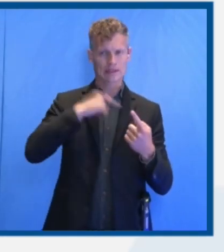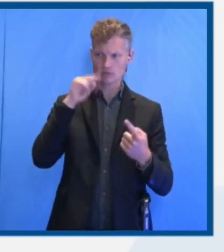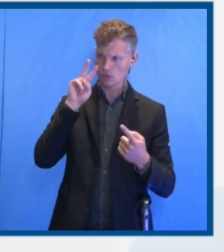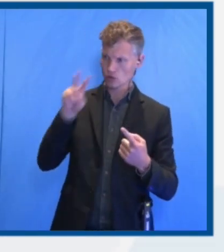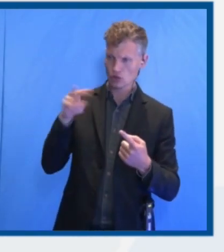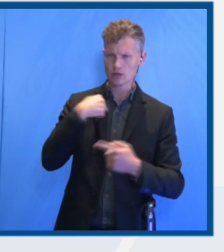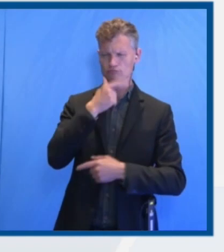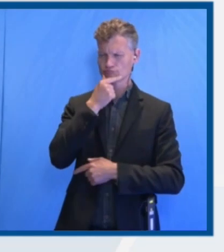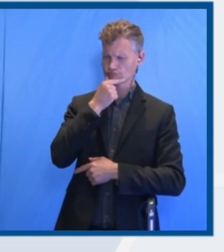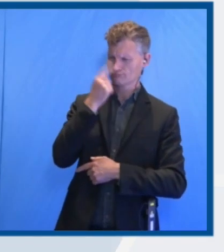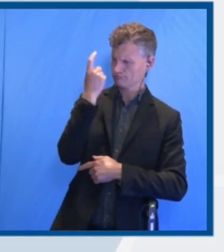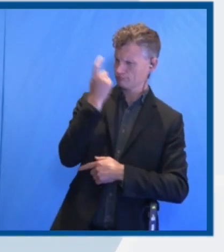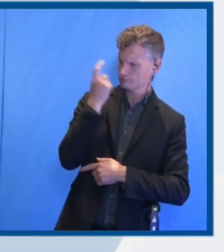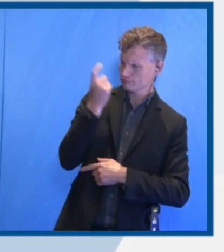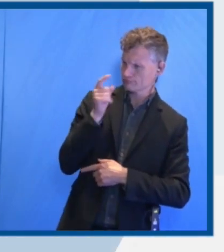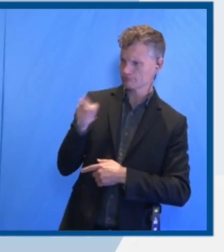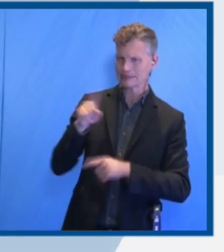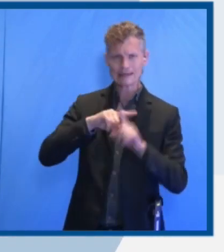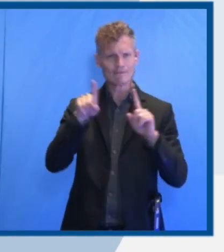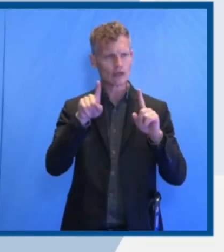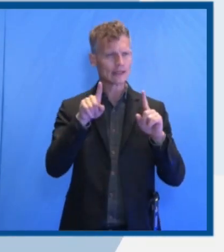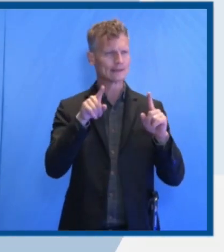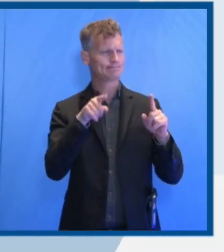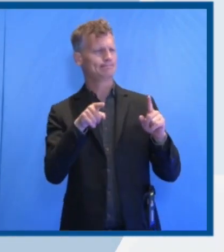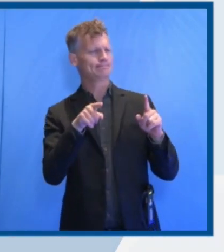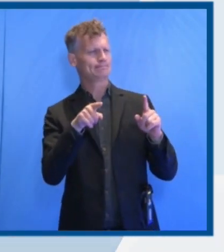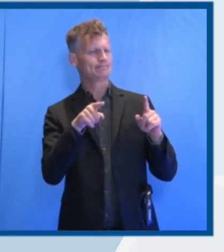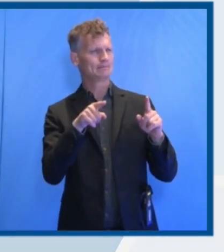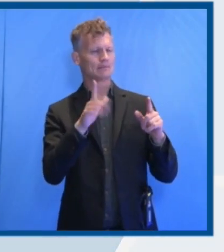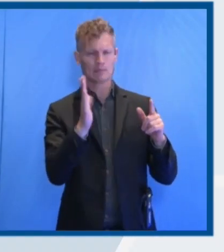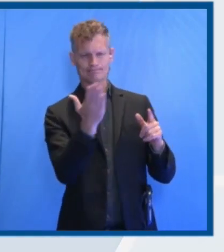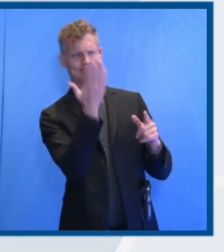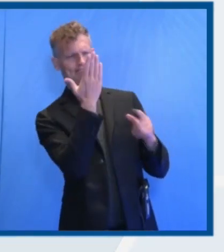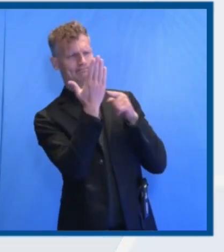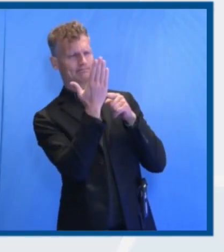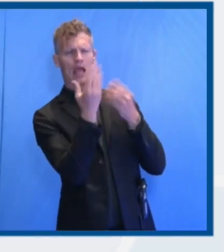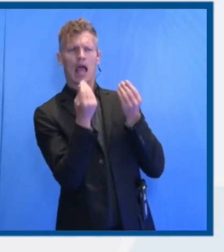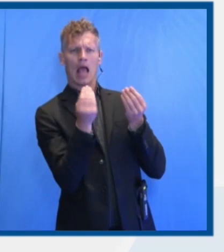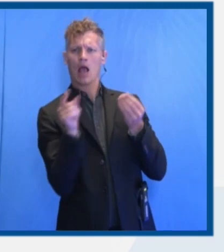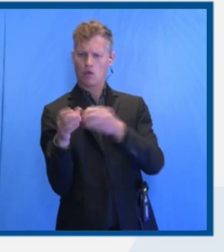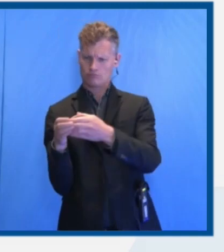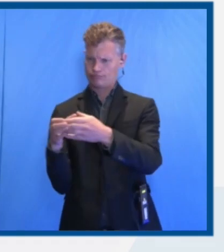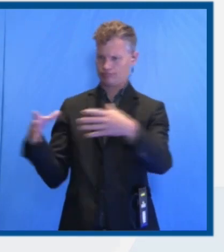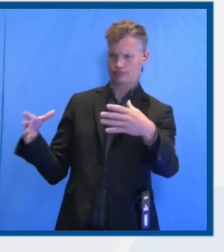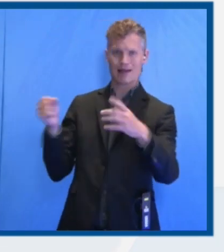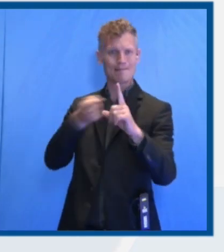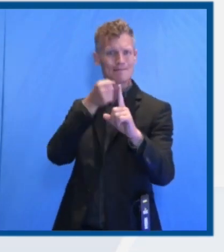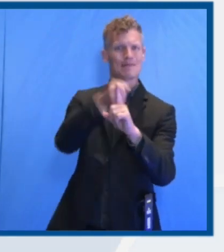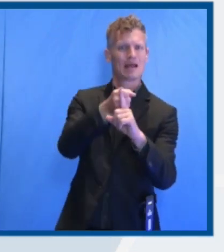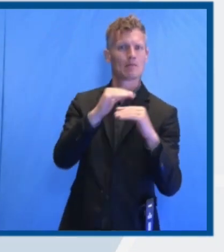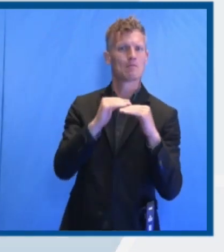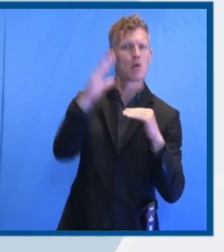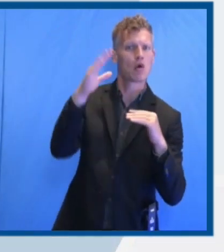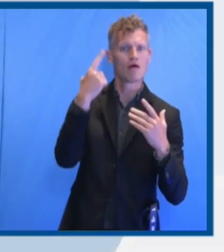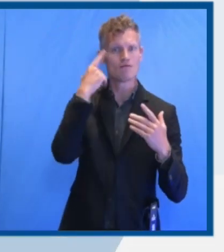these experiences and challenges ourselves to reach greater impact towards enhancing both people